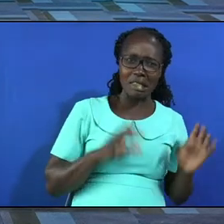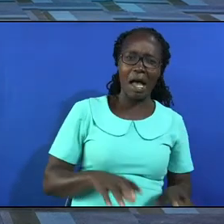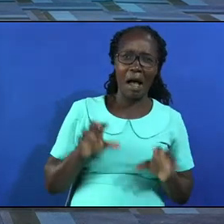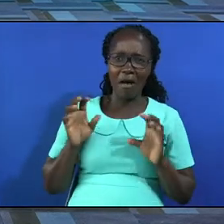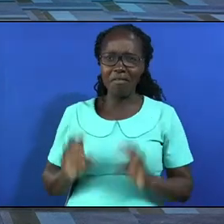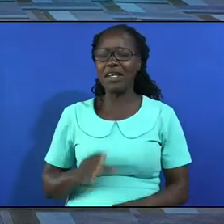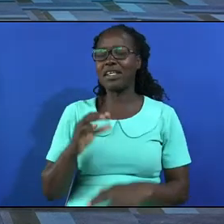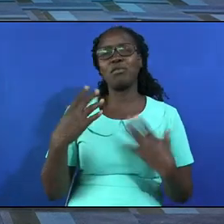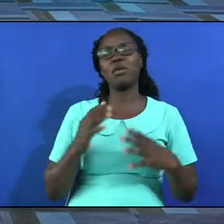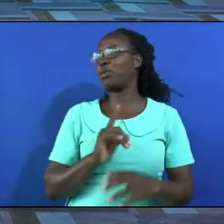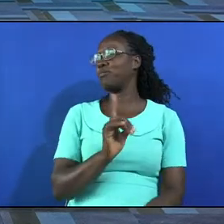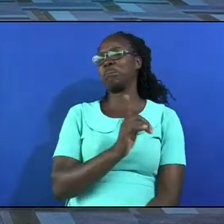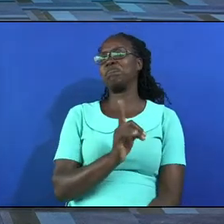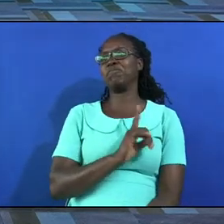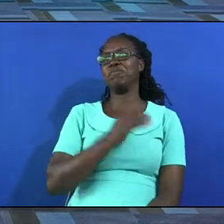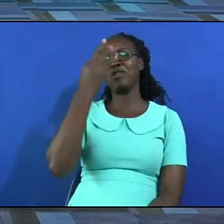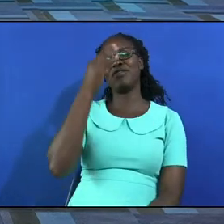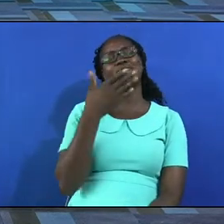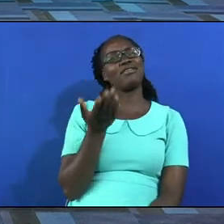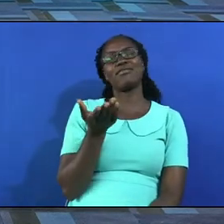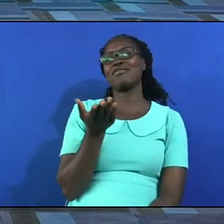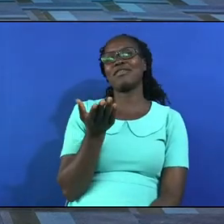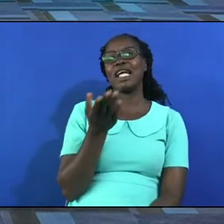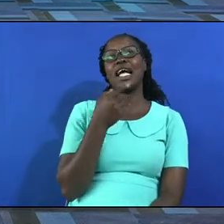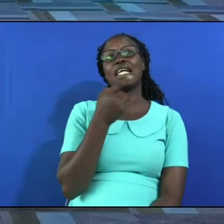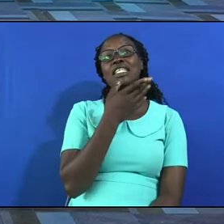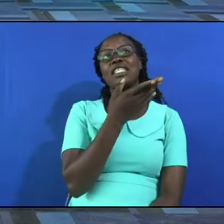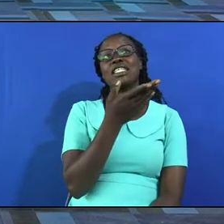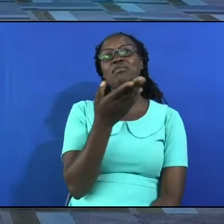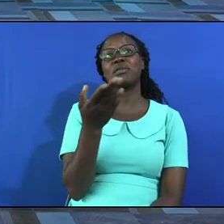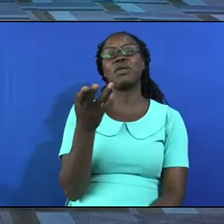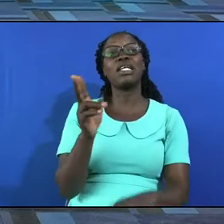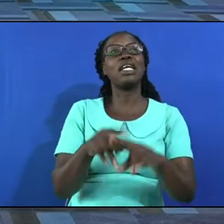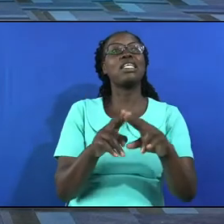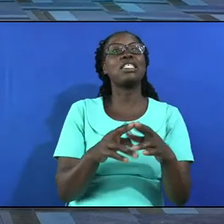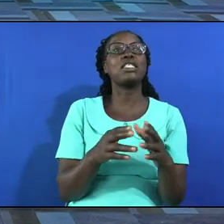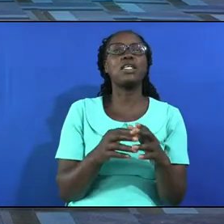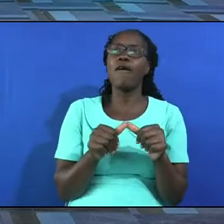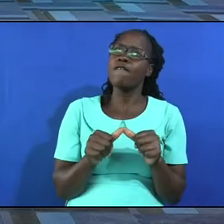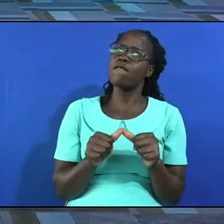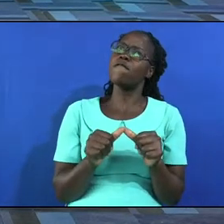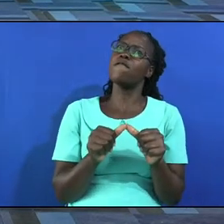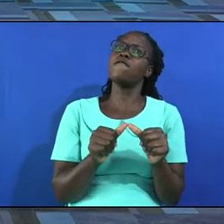people. Is that okay, friends? Yeah, I could tell some people are sitting,